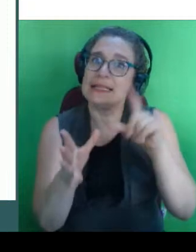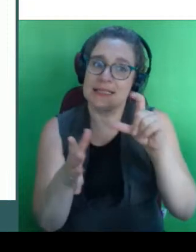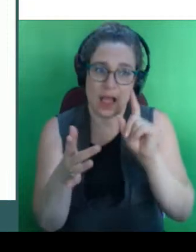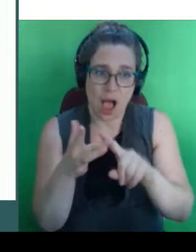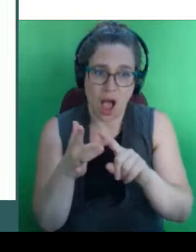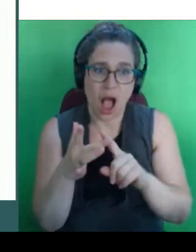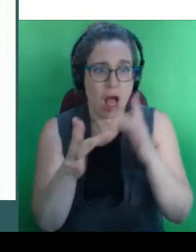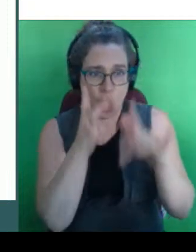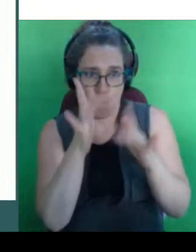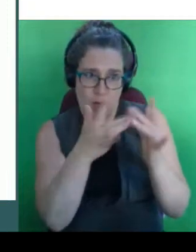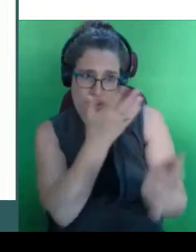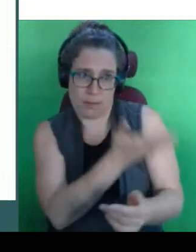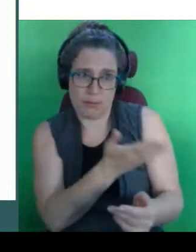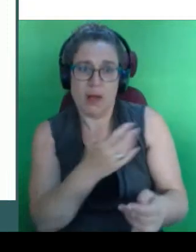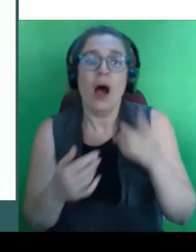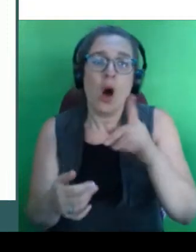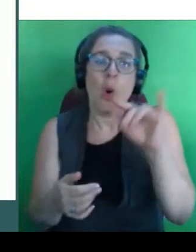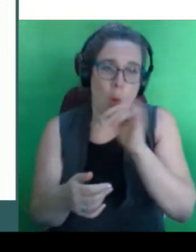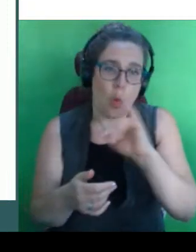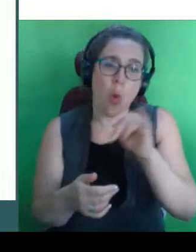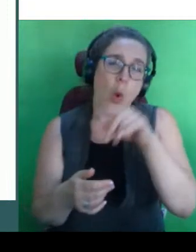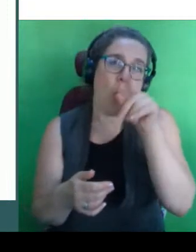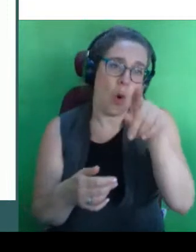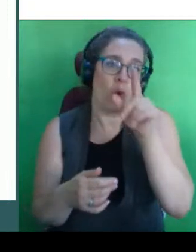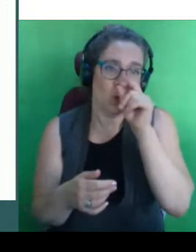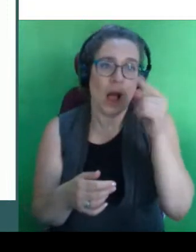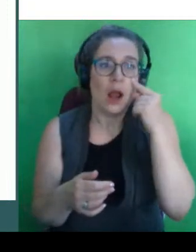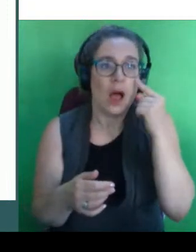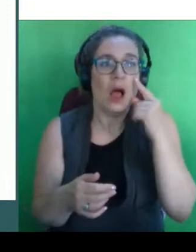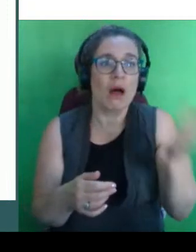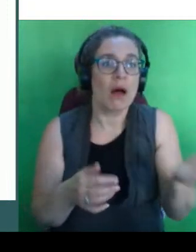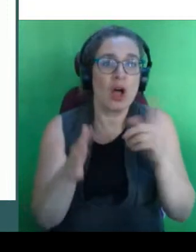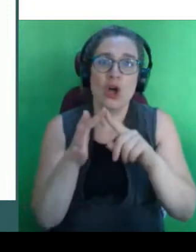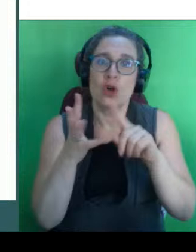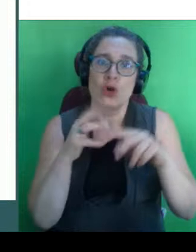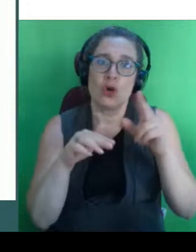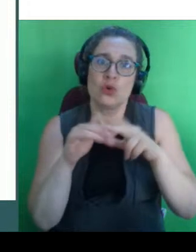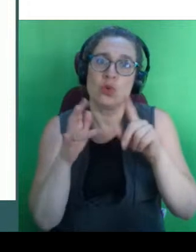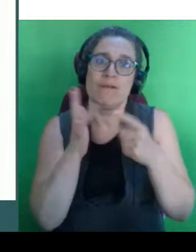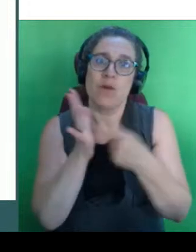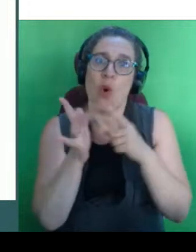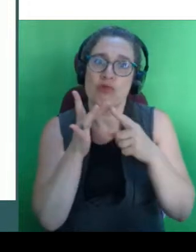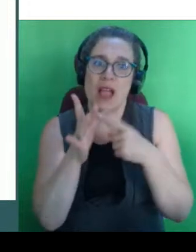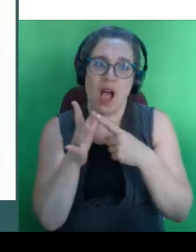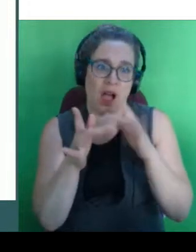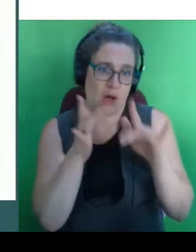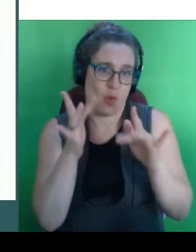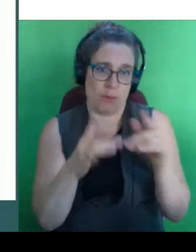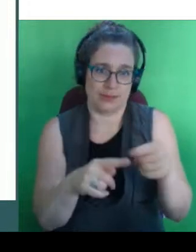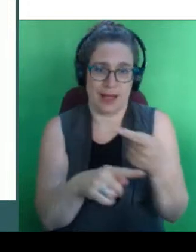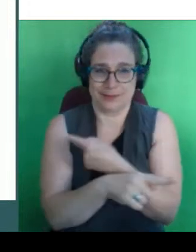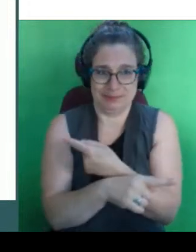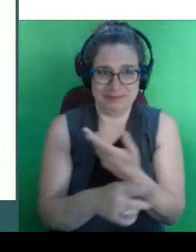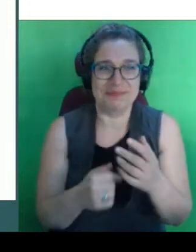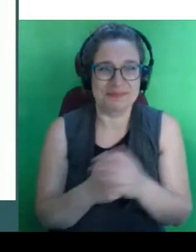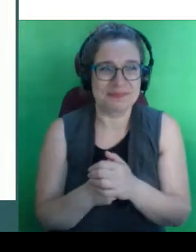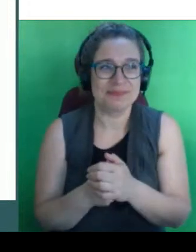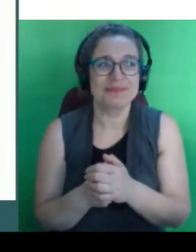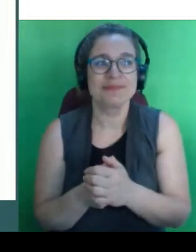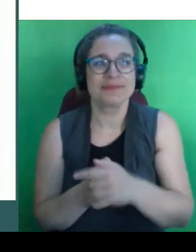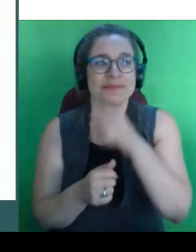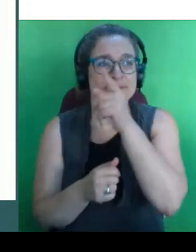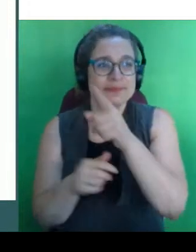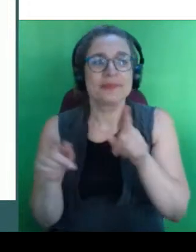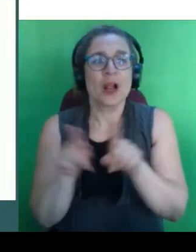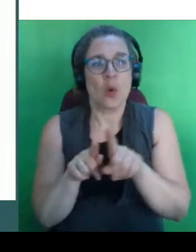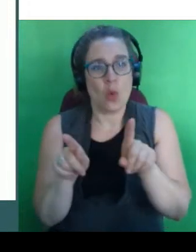or recently at Euphoria, and the website is there. These are the BSACI guidelines, and we